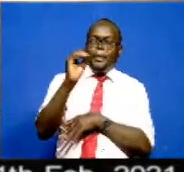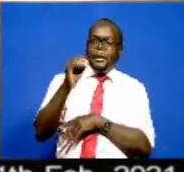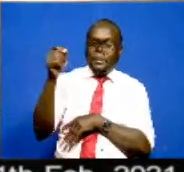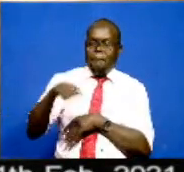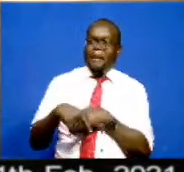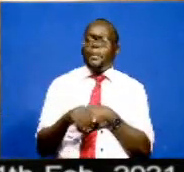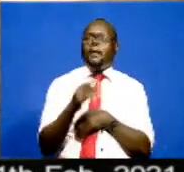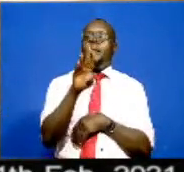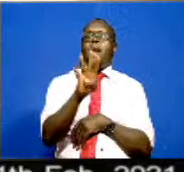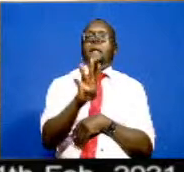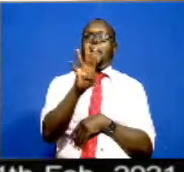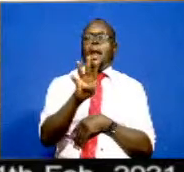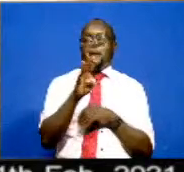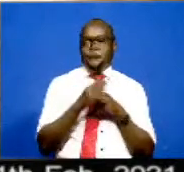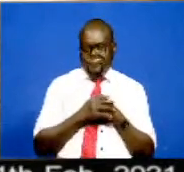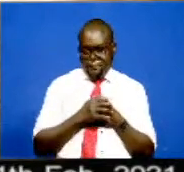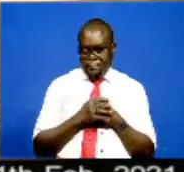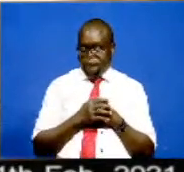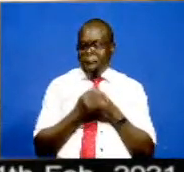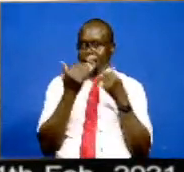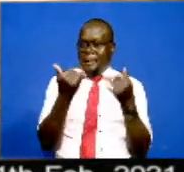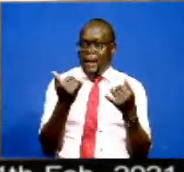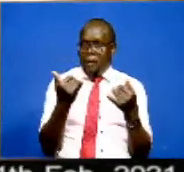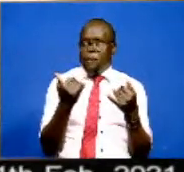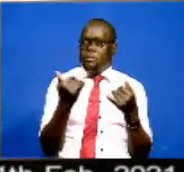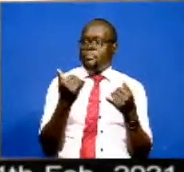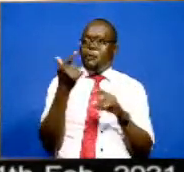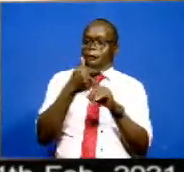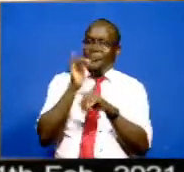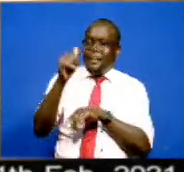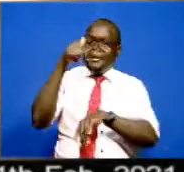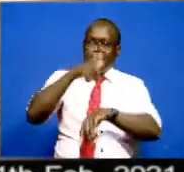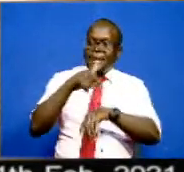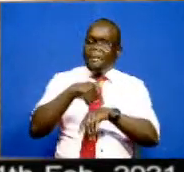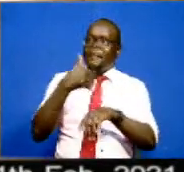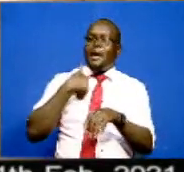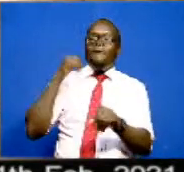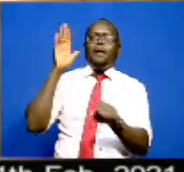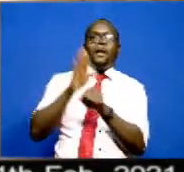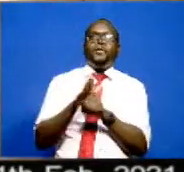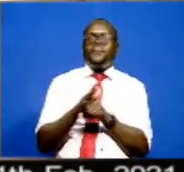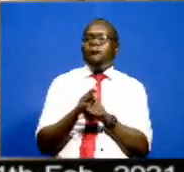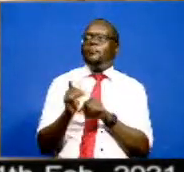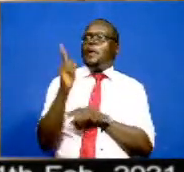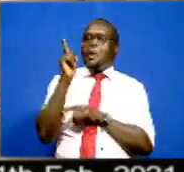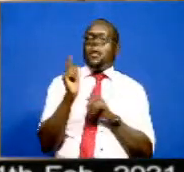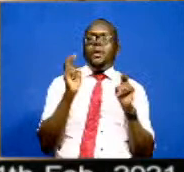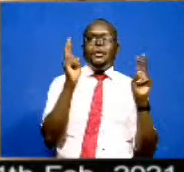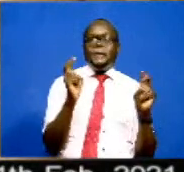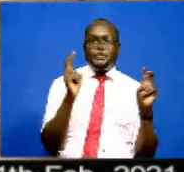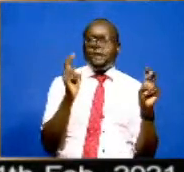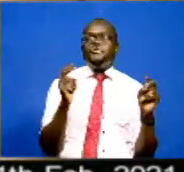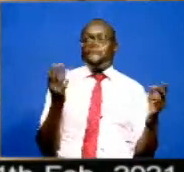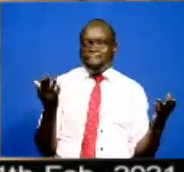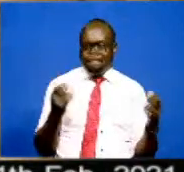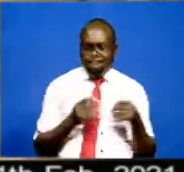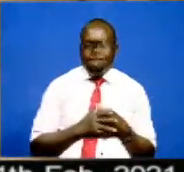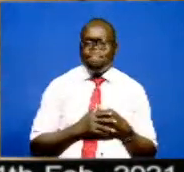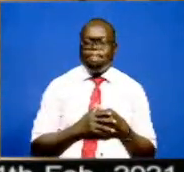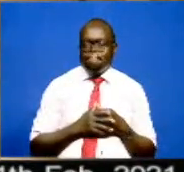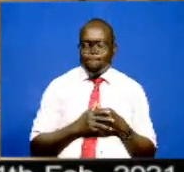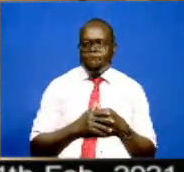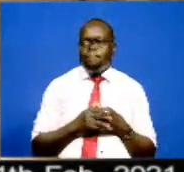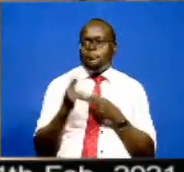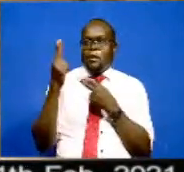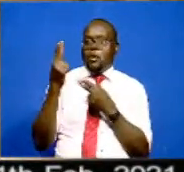April. But now, since then, there's been a lot of litigation, and I'm sure and